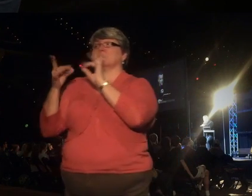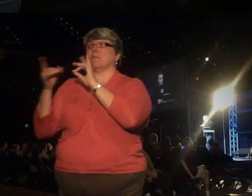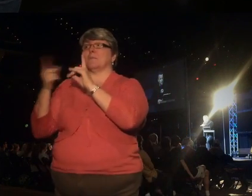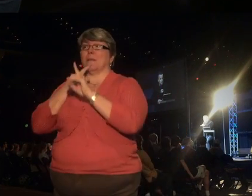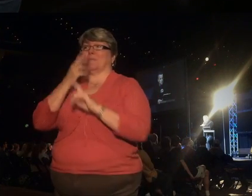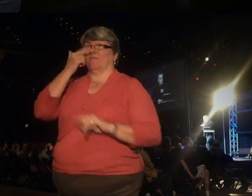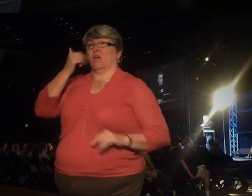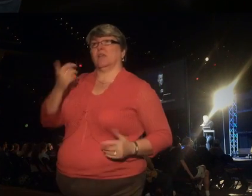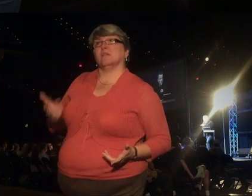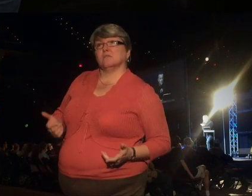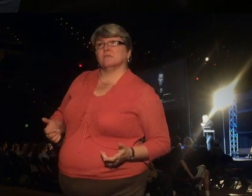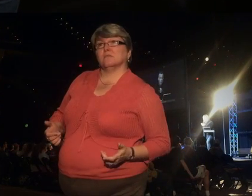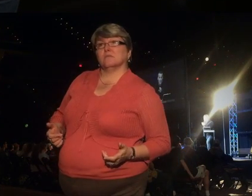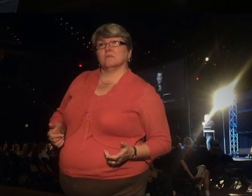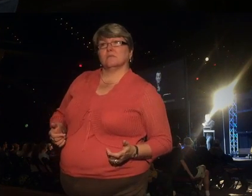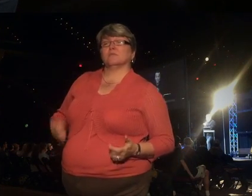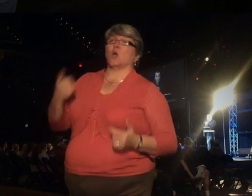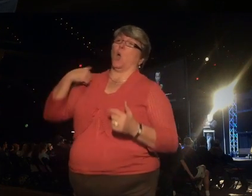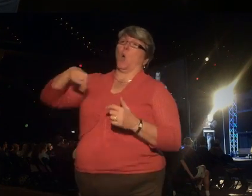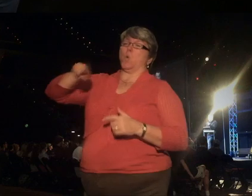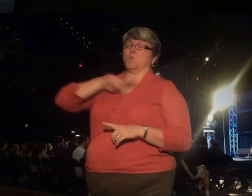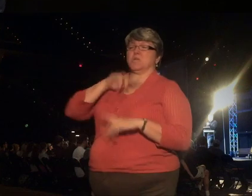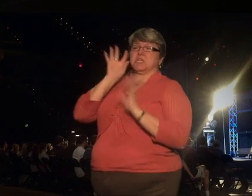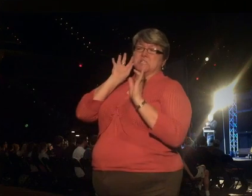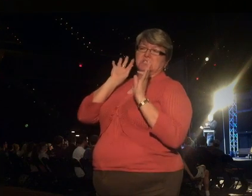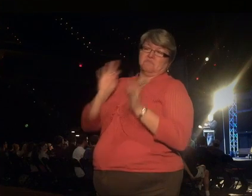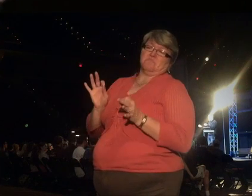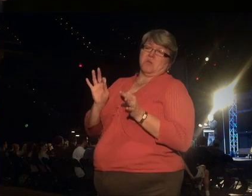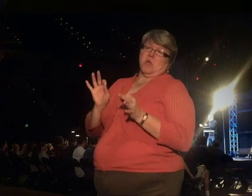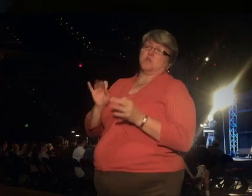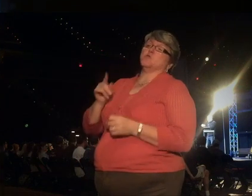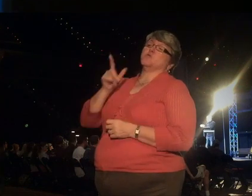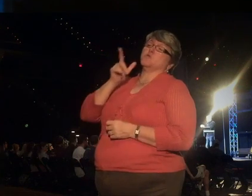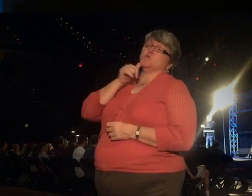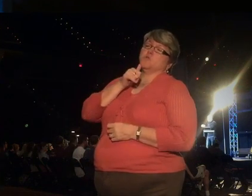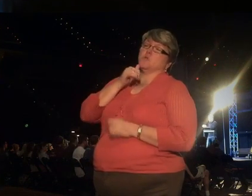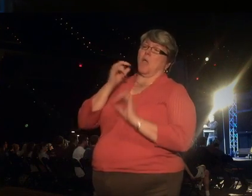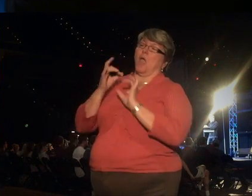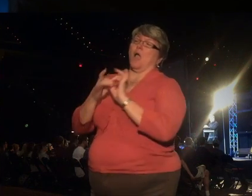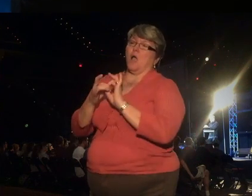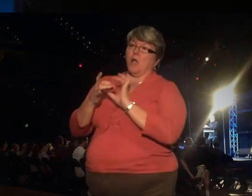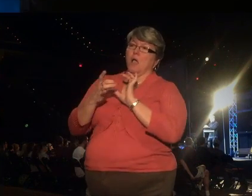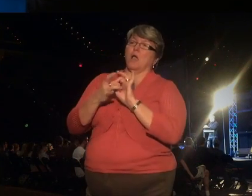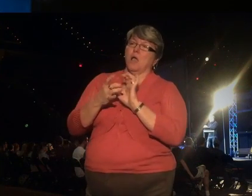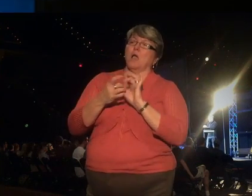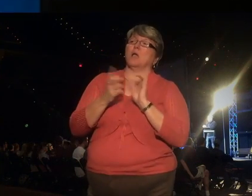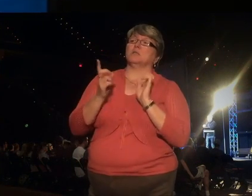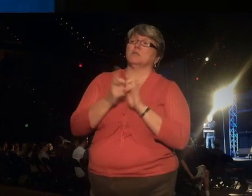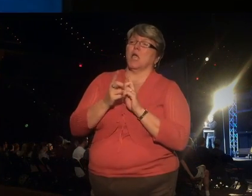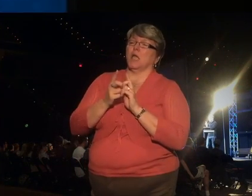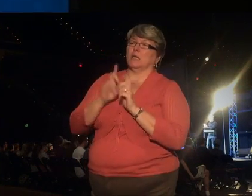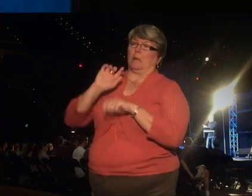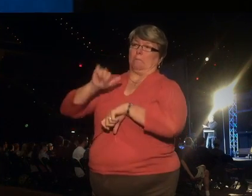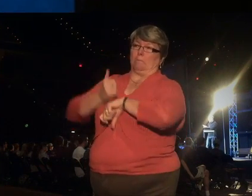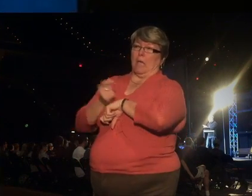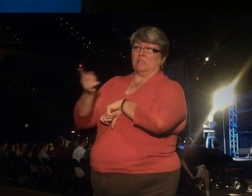right? And so we determine who we link up and start dating based on if they're witty and